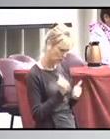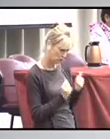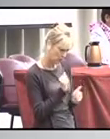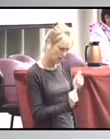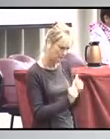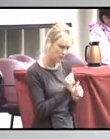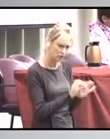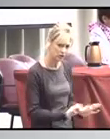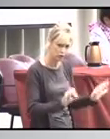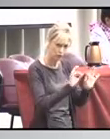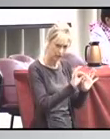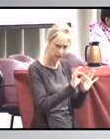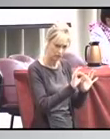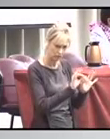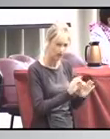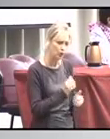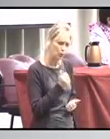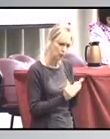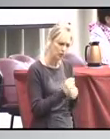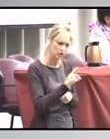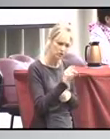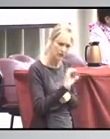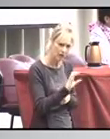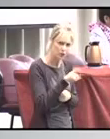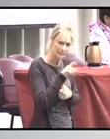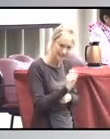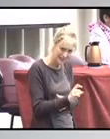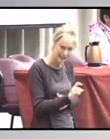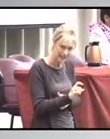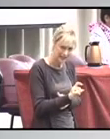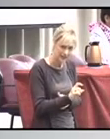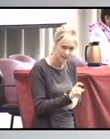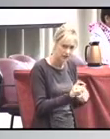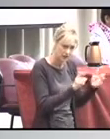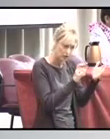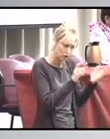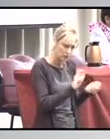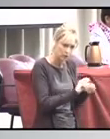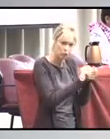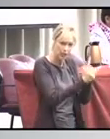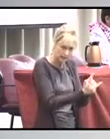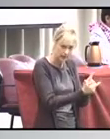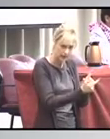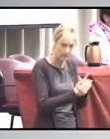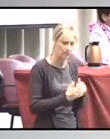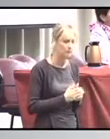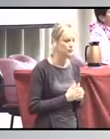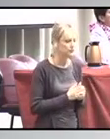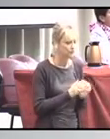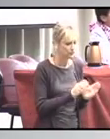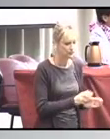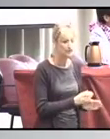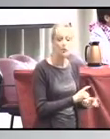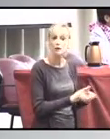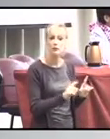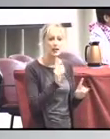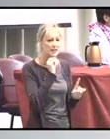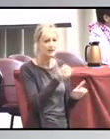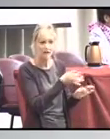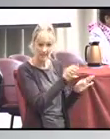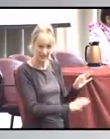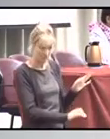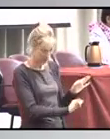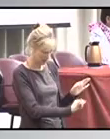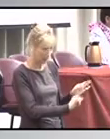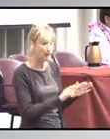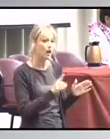most critical? What documents really have to, because they affect rights, need to be translated. But it's not as simple as that.